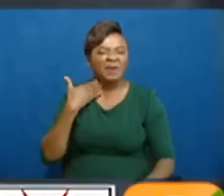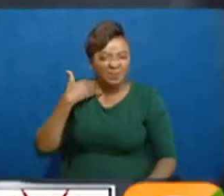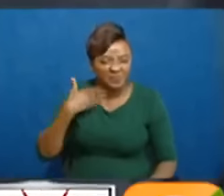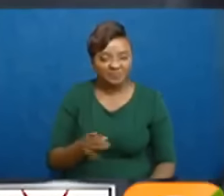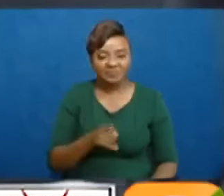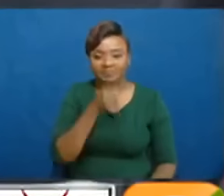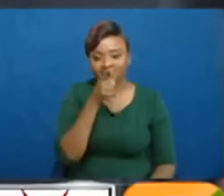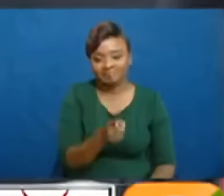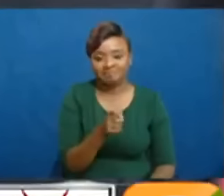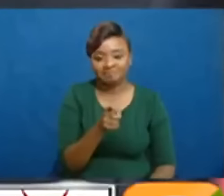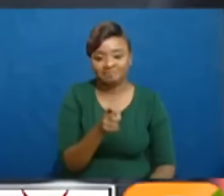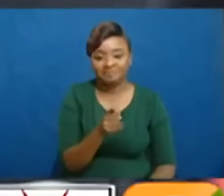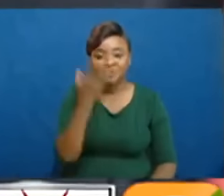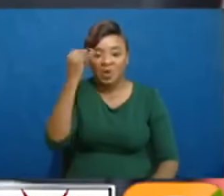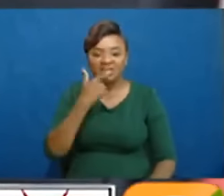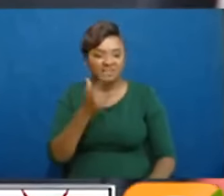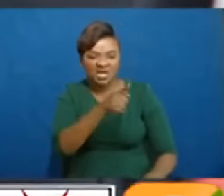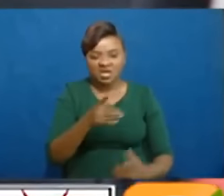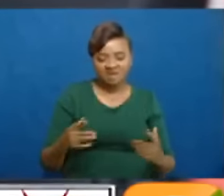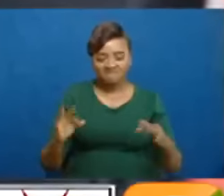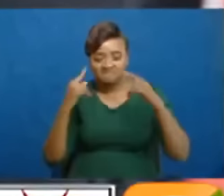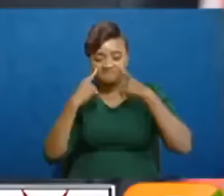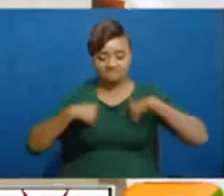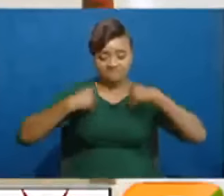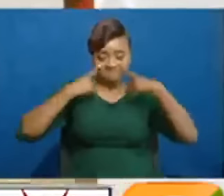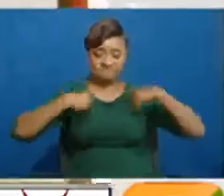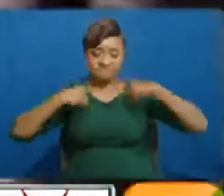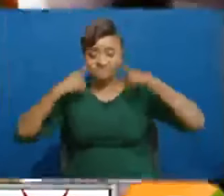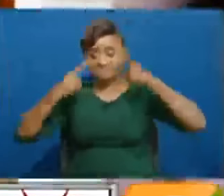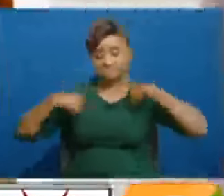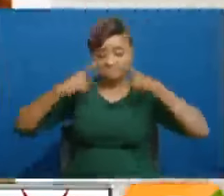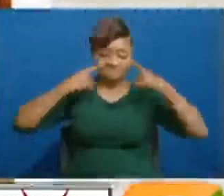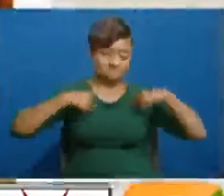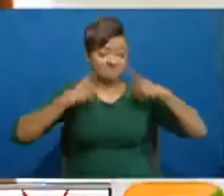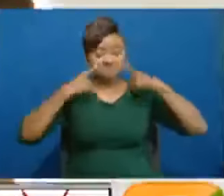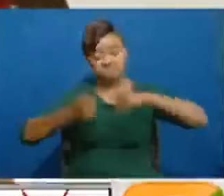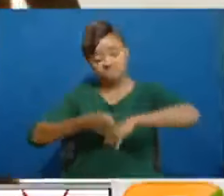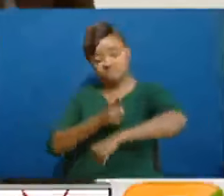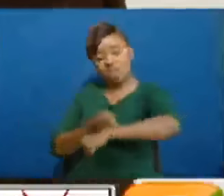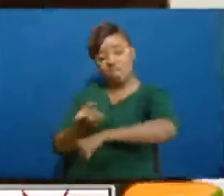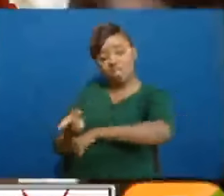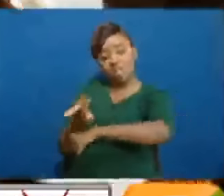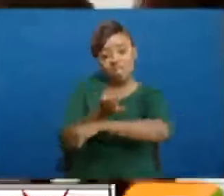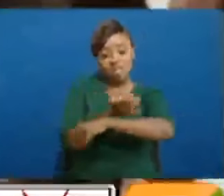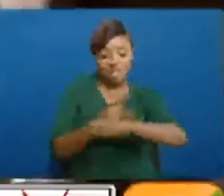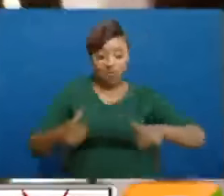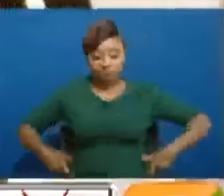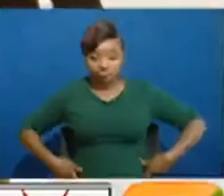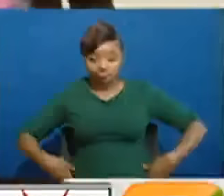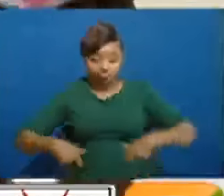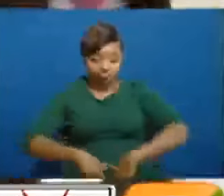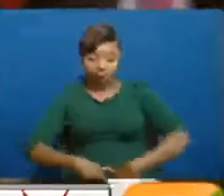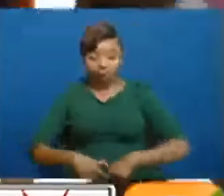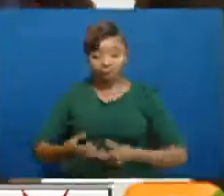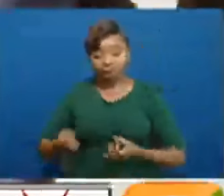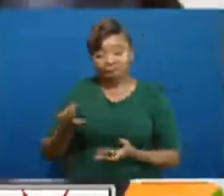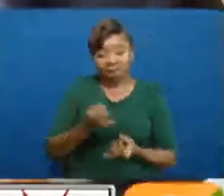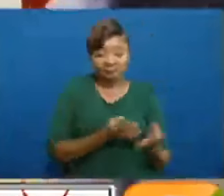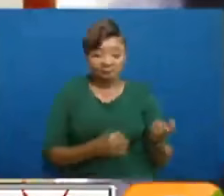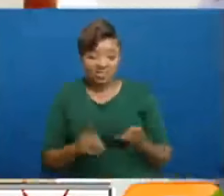what they termed as public display of opulence. From watches to shoes and belts, Murkomen is